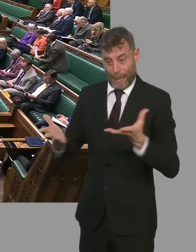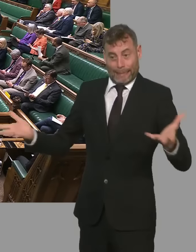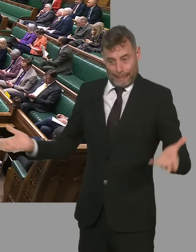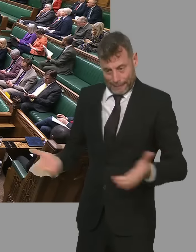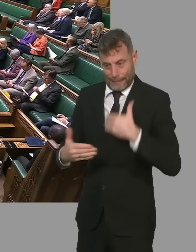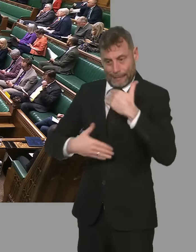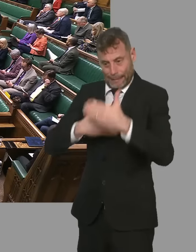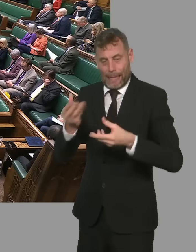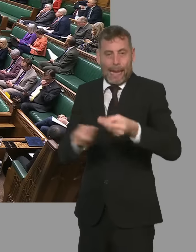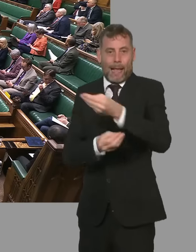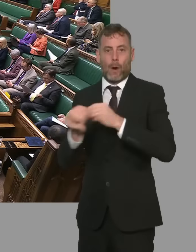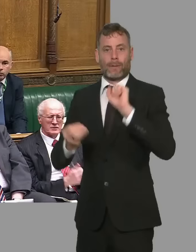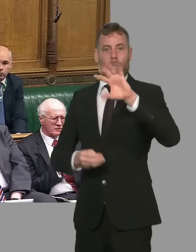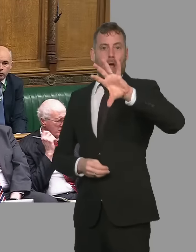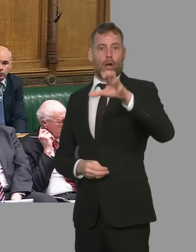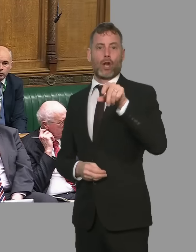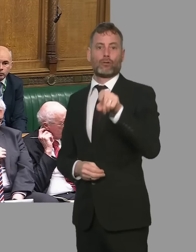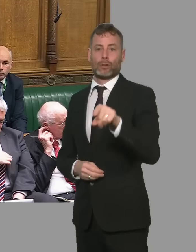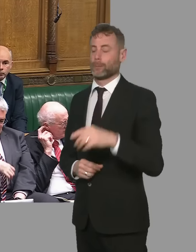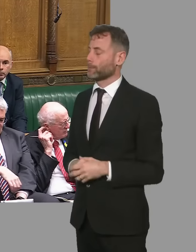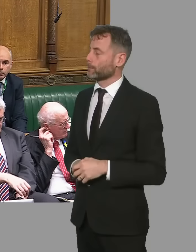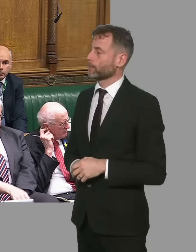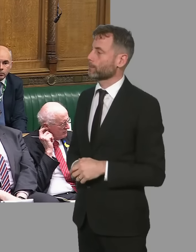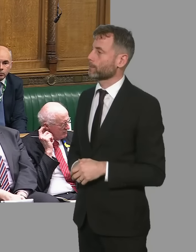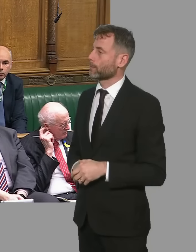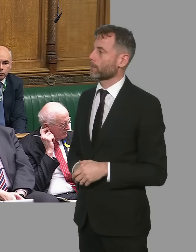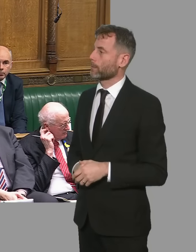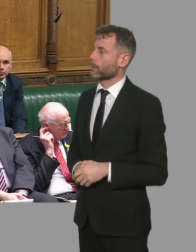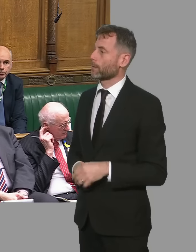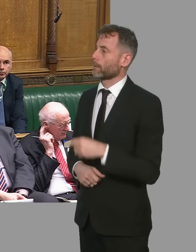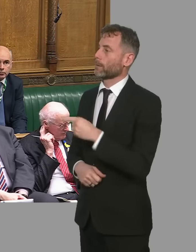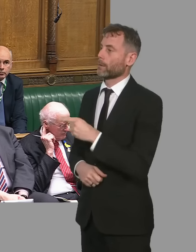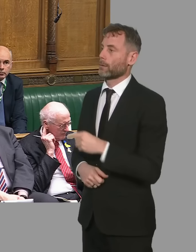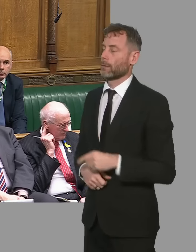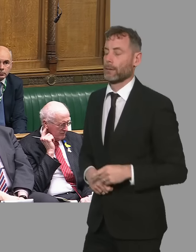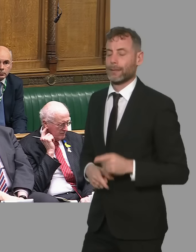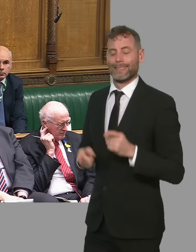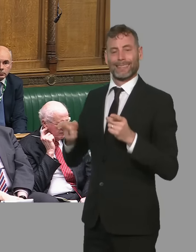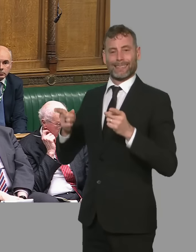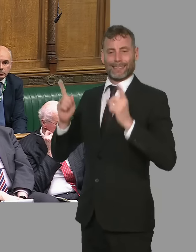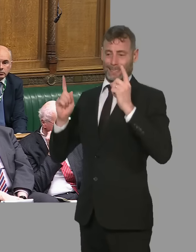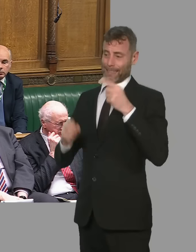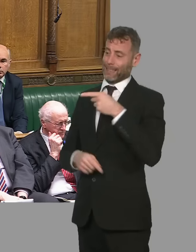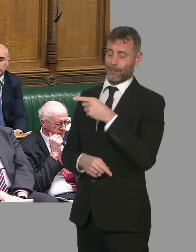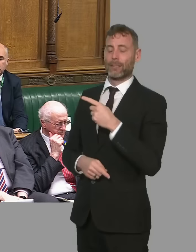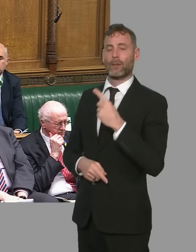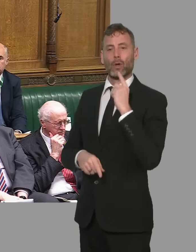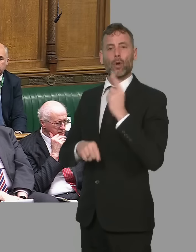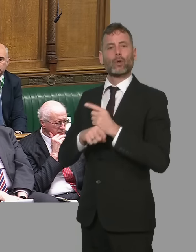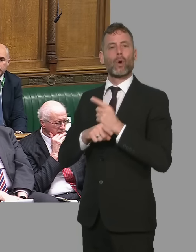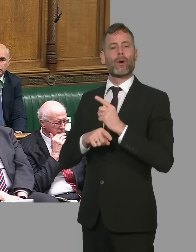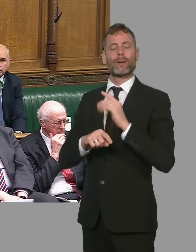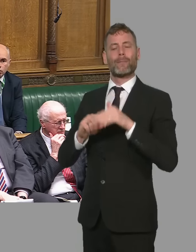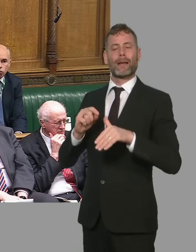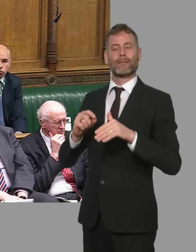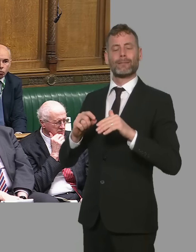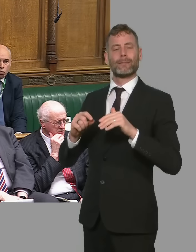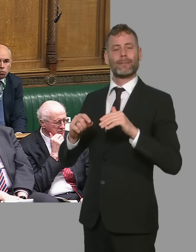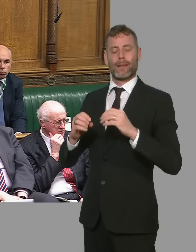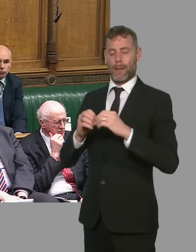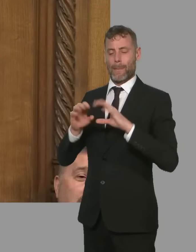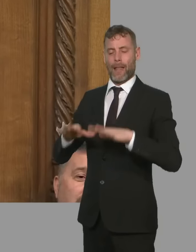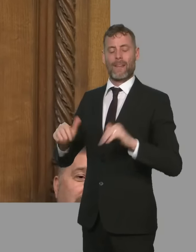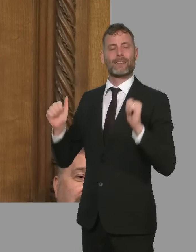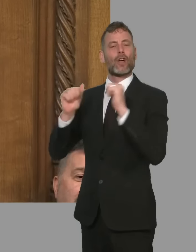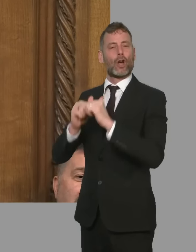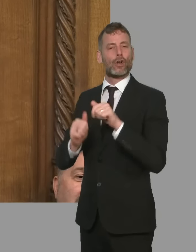Secretary of State talks up the Belfast Agreement, he of course ignores the fact that its primary pledge of